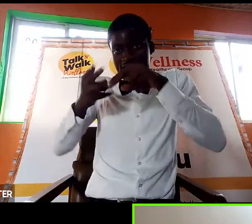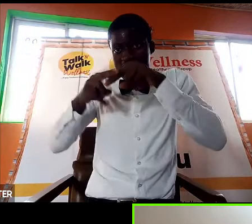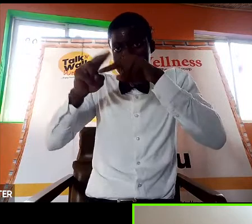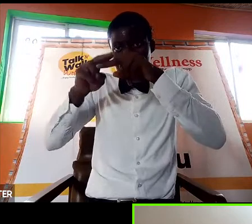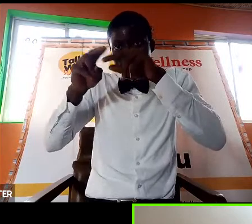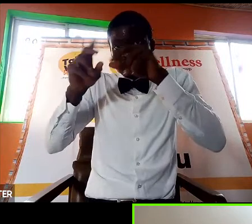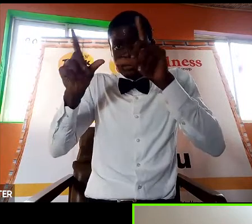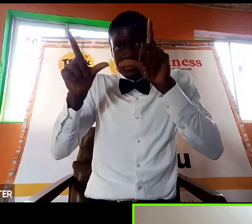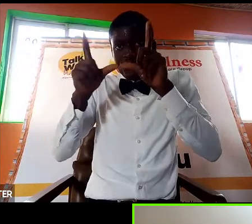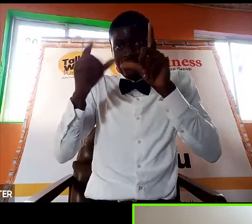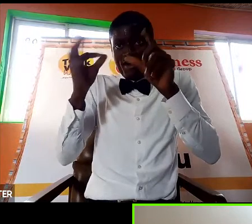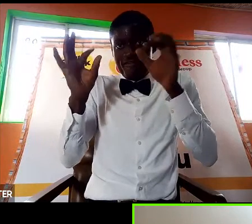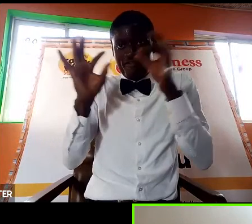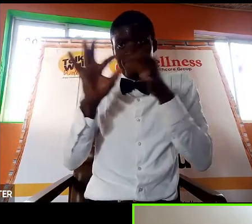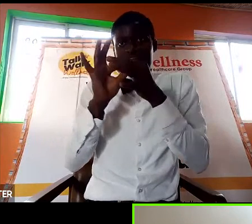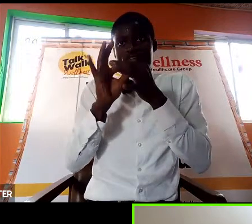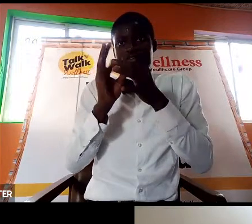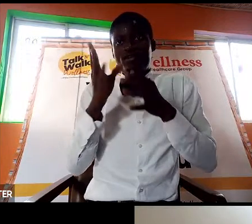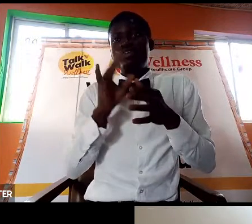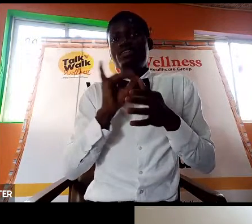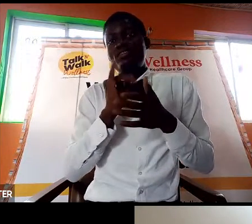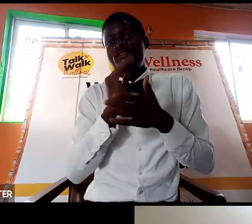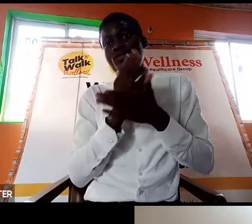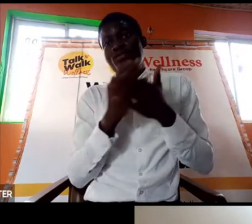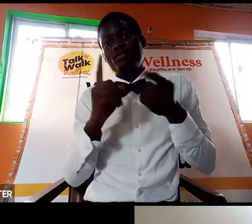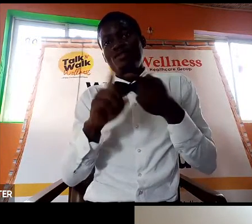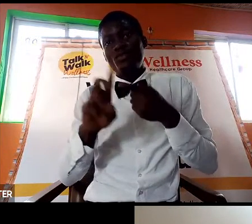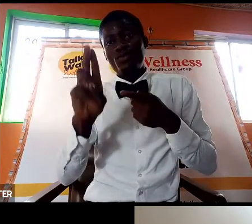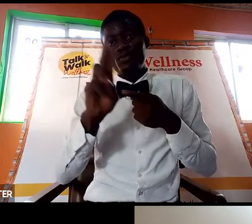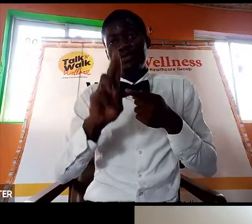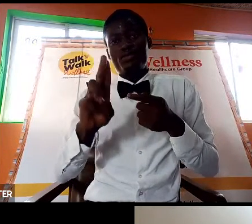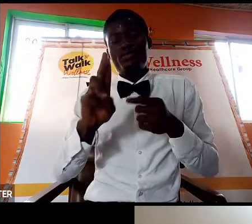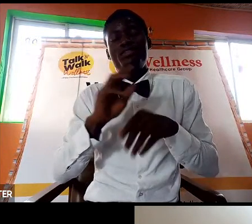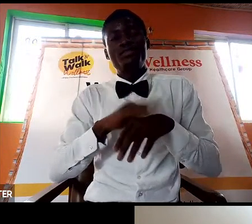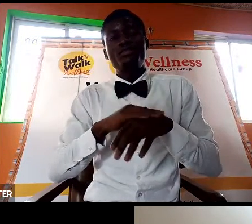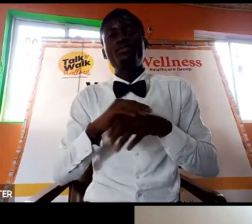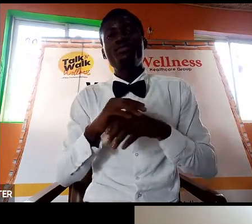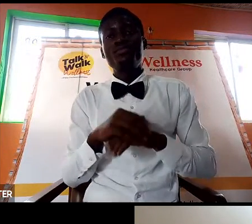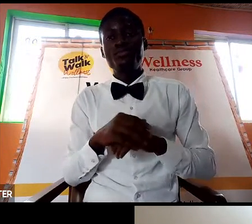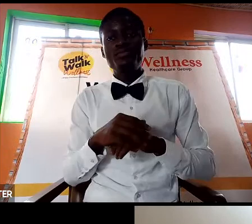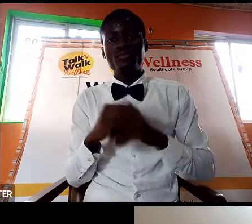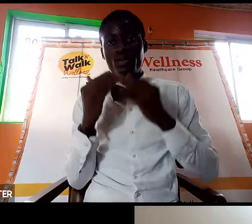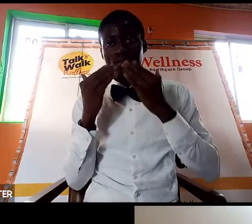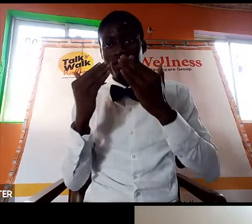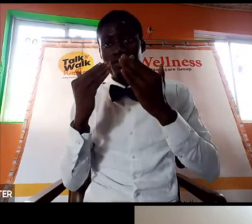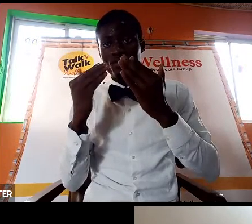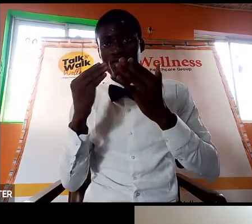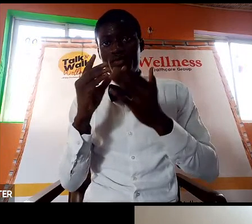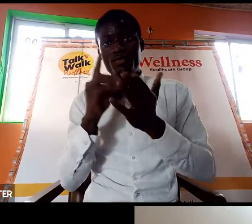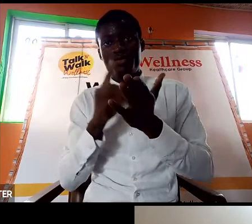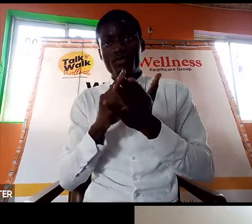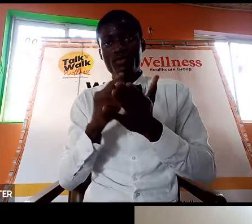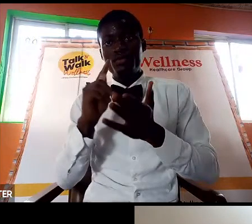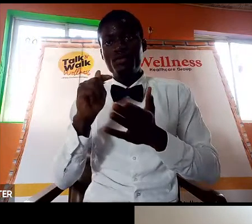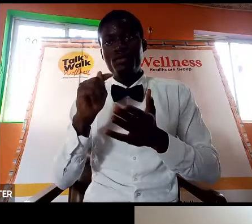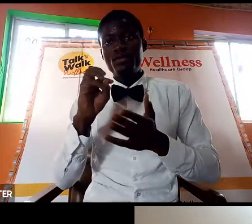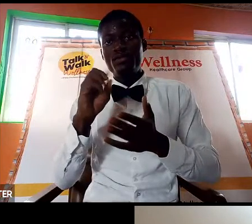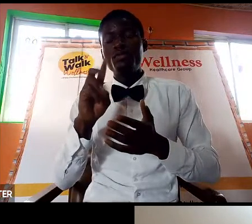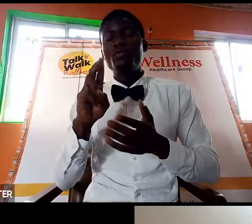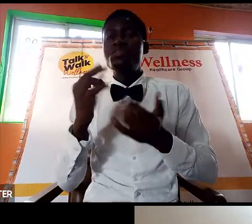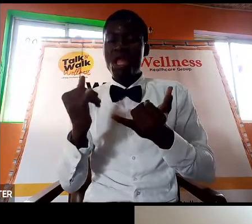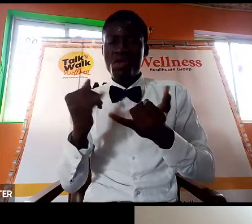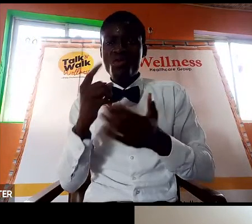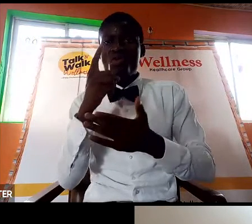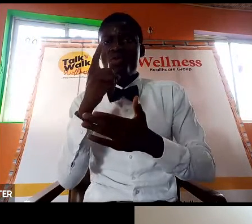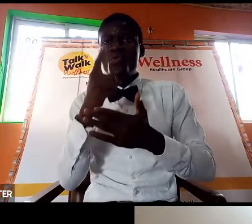on. Okay, thank you, Dr. Tolu. So, what are your recommendations for people who do not enjoy sex